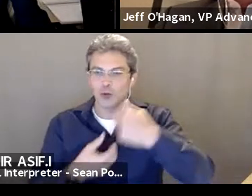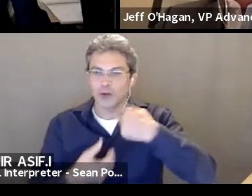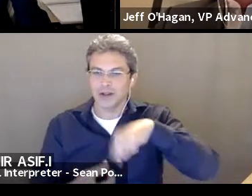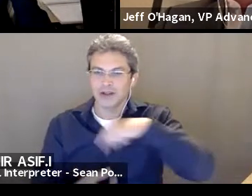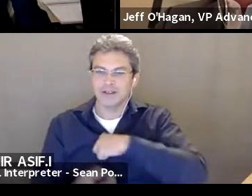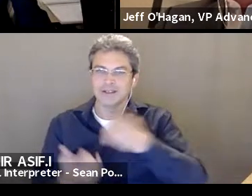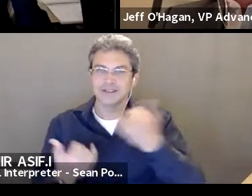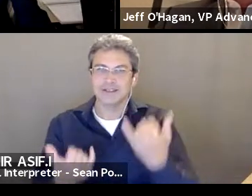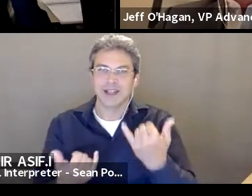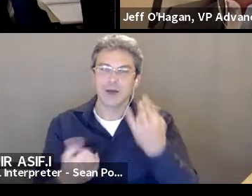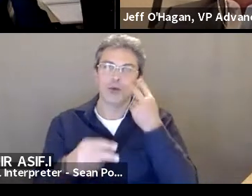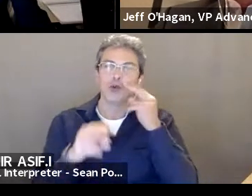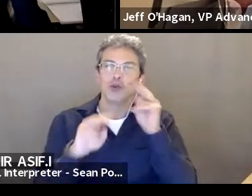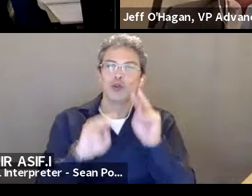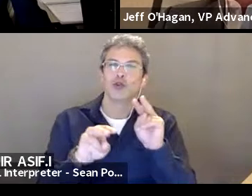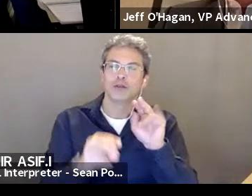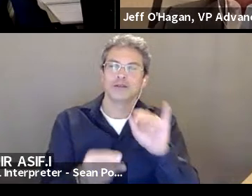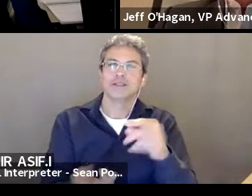looking forward to our conversation.